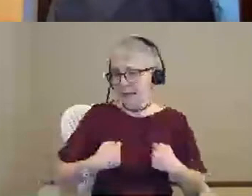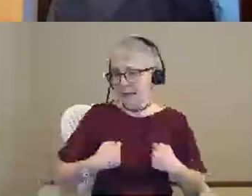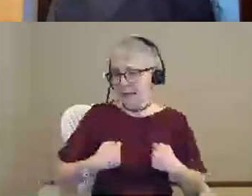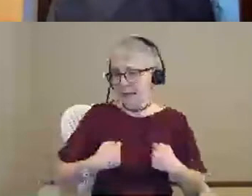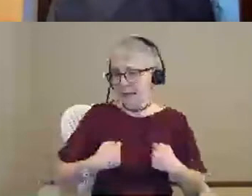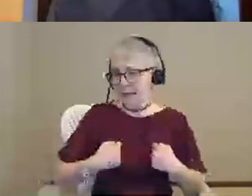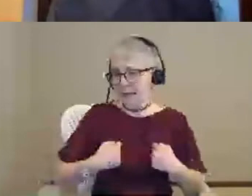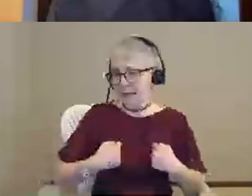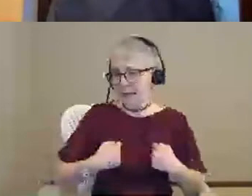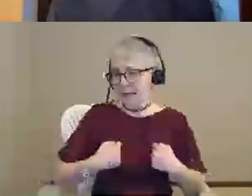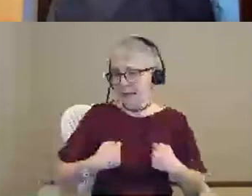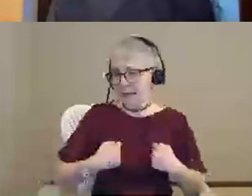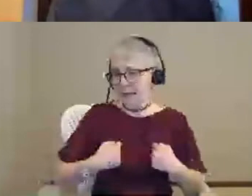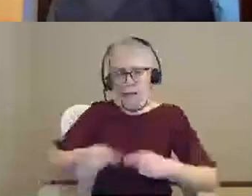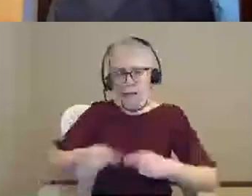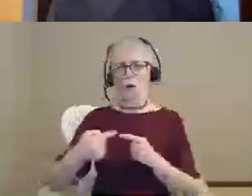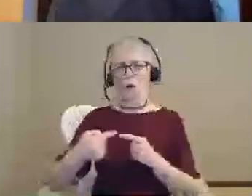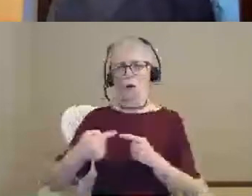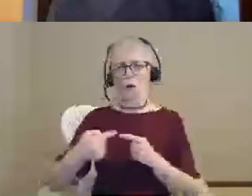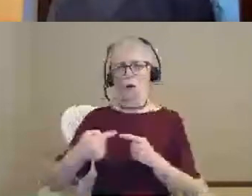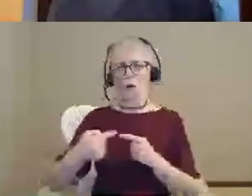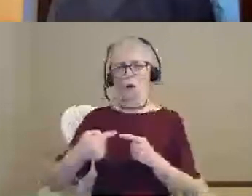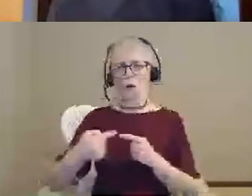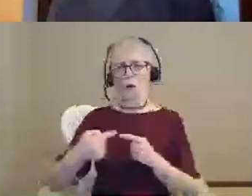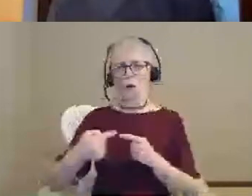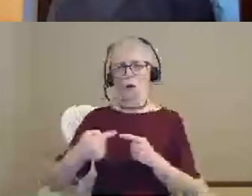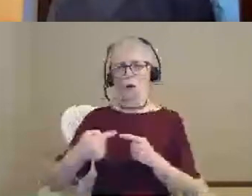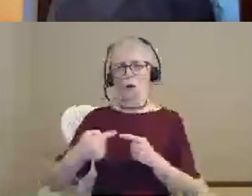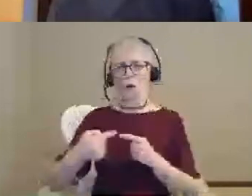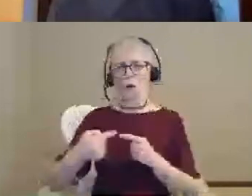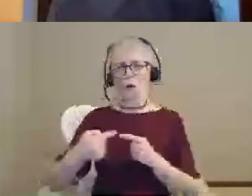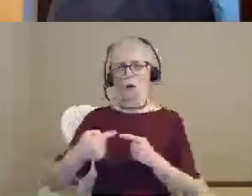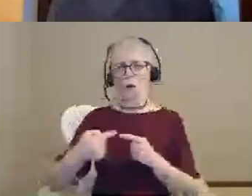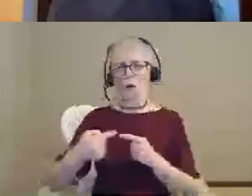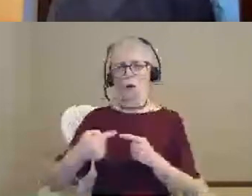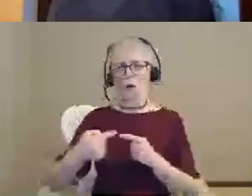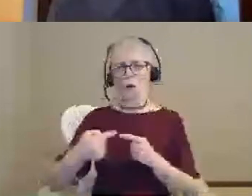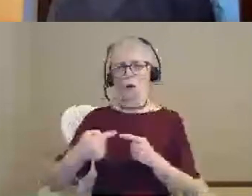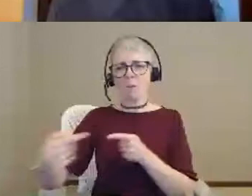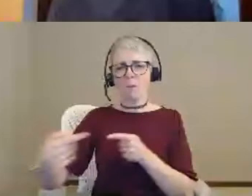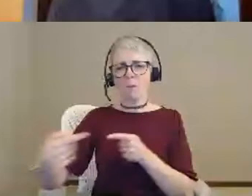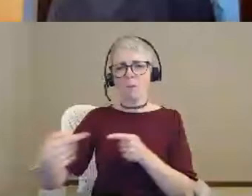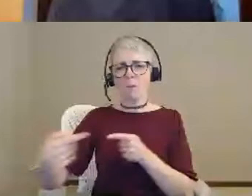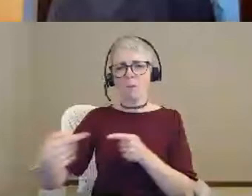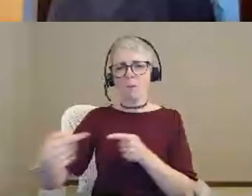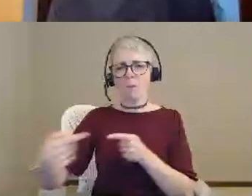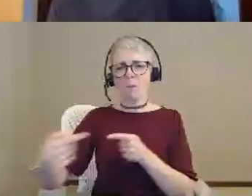advantage, and I don't want it to be. I don't want it to be special or unique. I also don't want